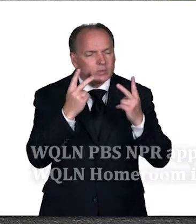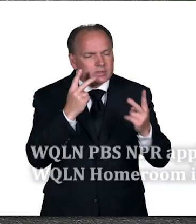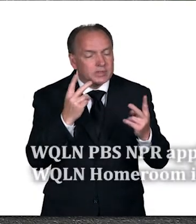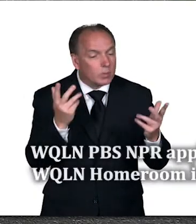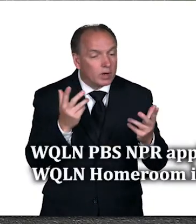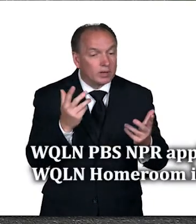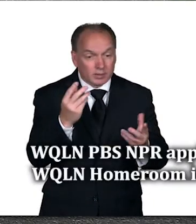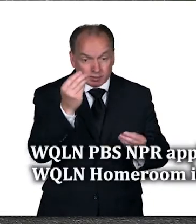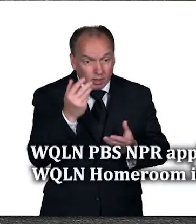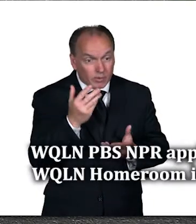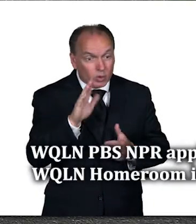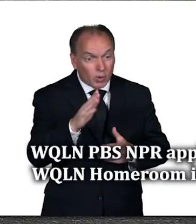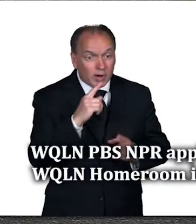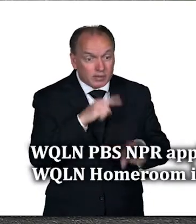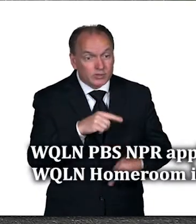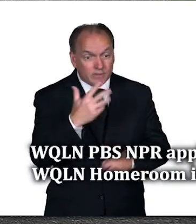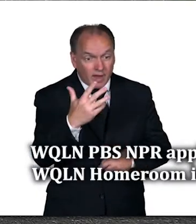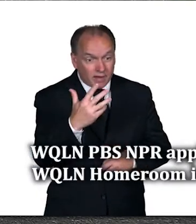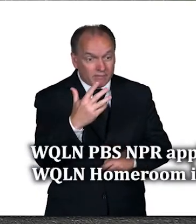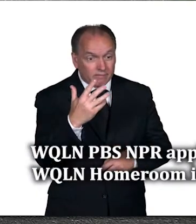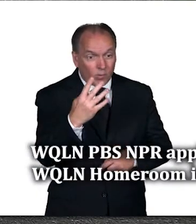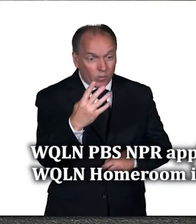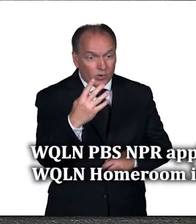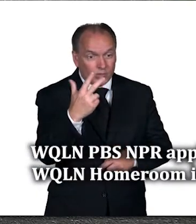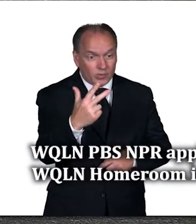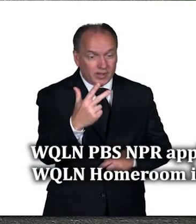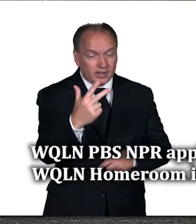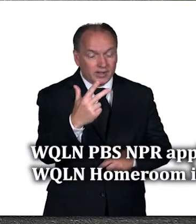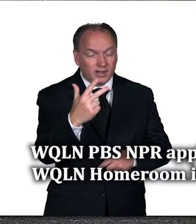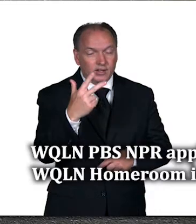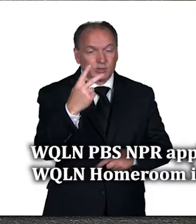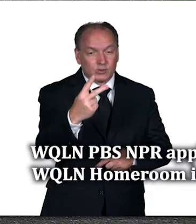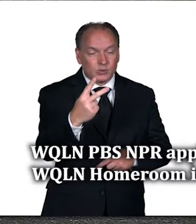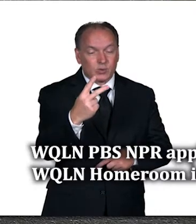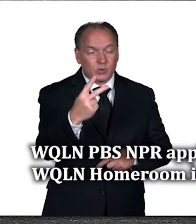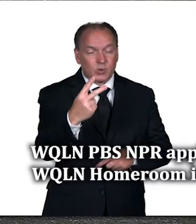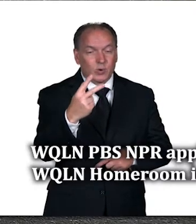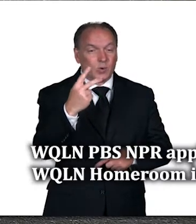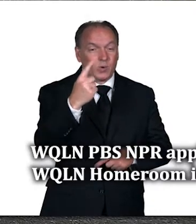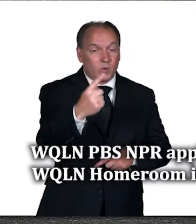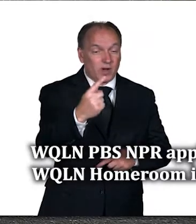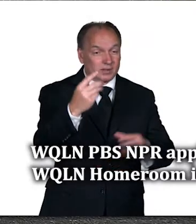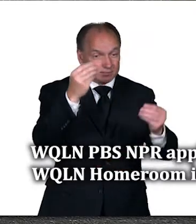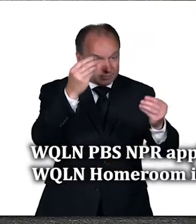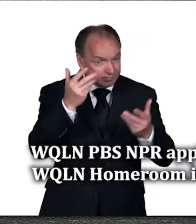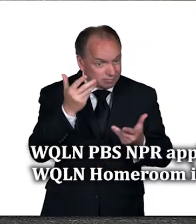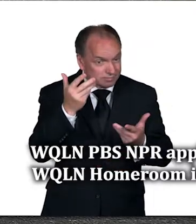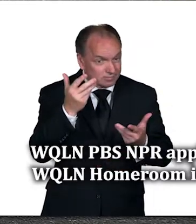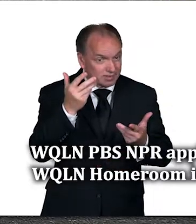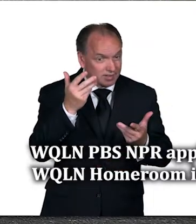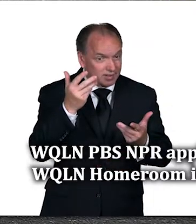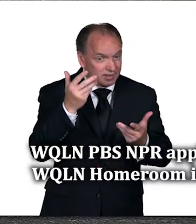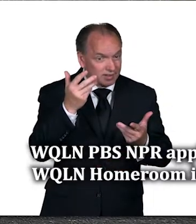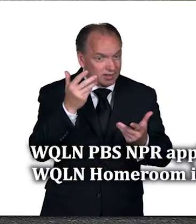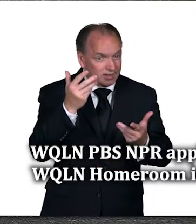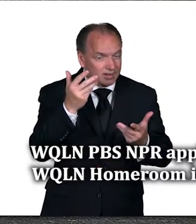right, shout your answer out in 5, 4, 3, 2, 1,